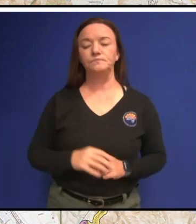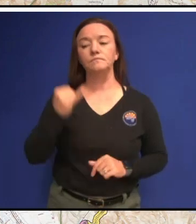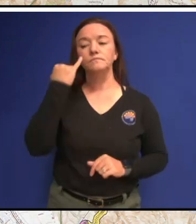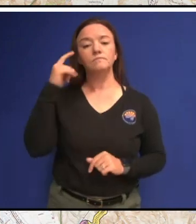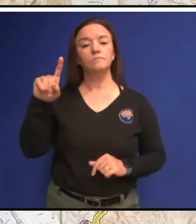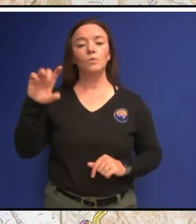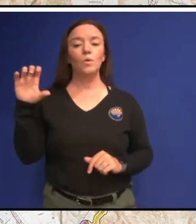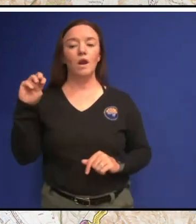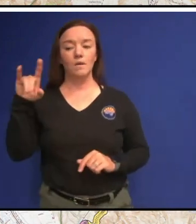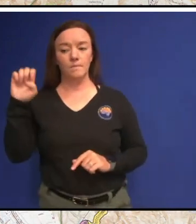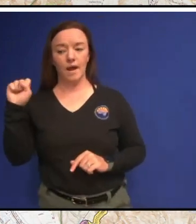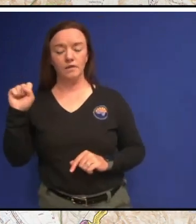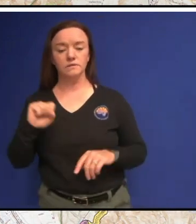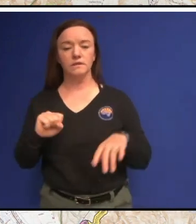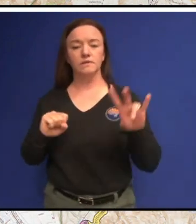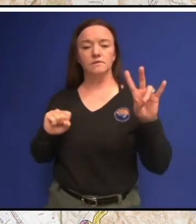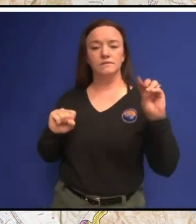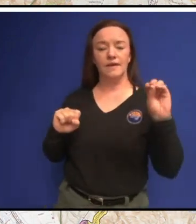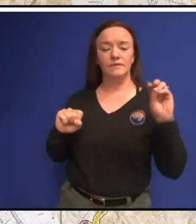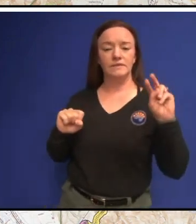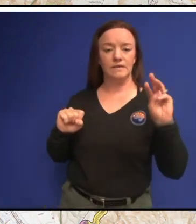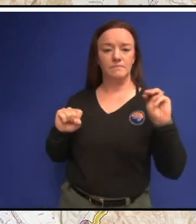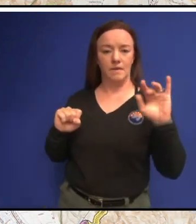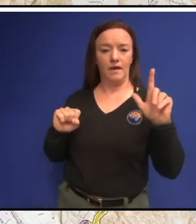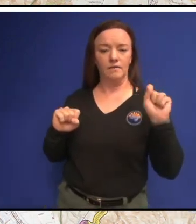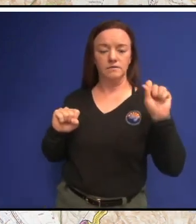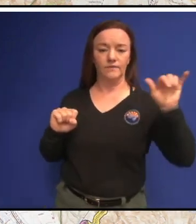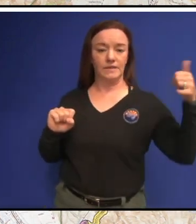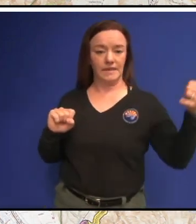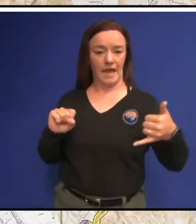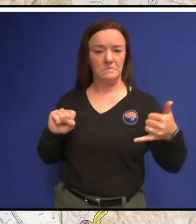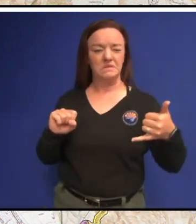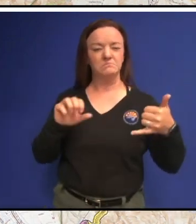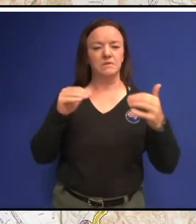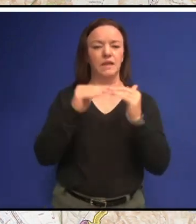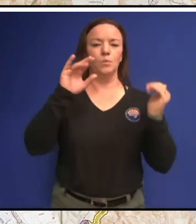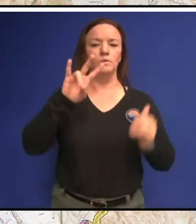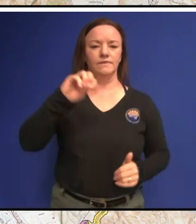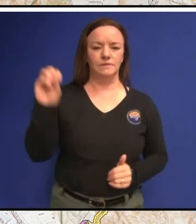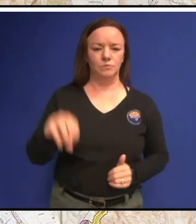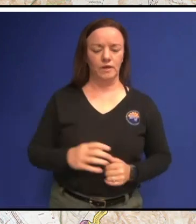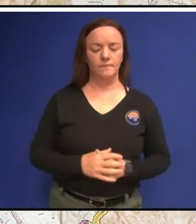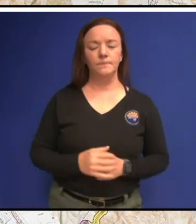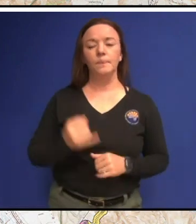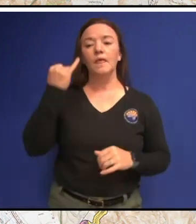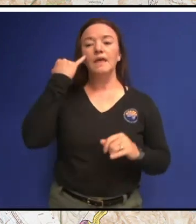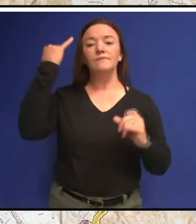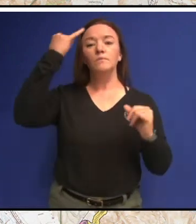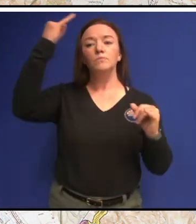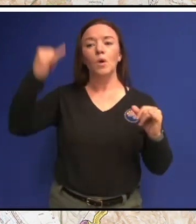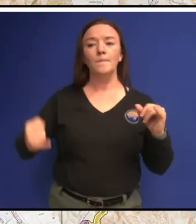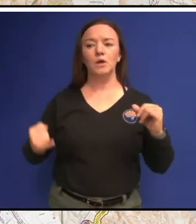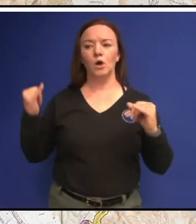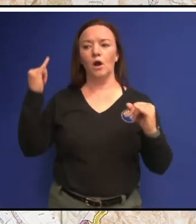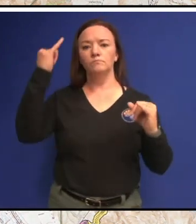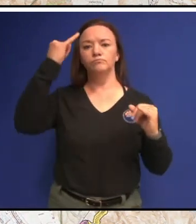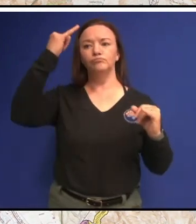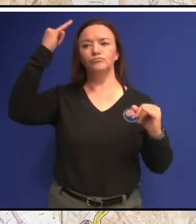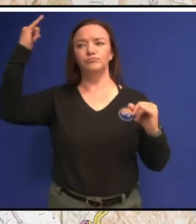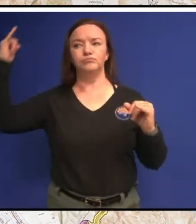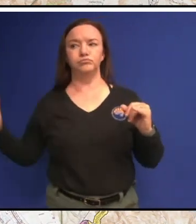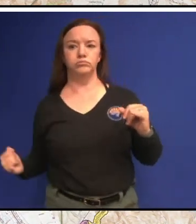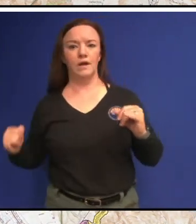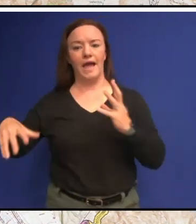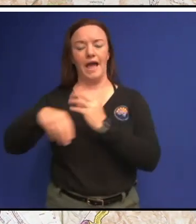containment, then that would be 70%. If the perimeter grows by 10 miles, then that 70 miles